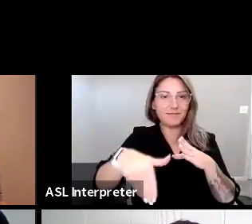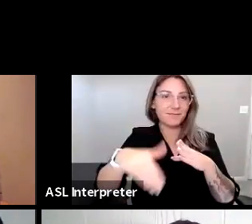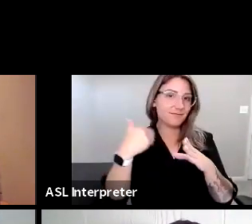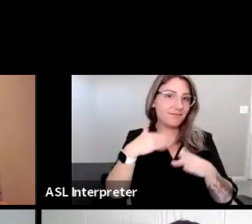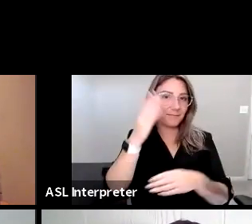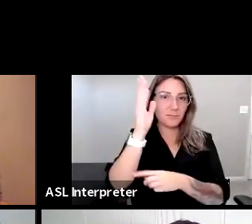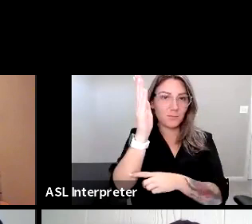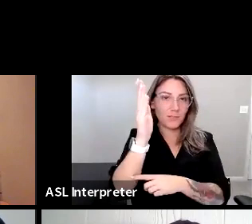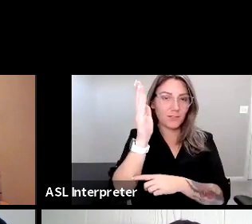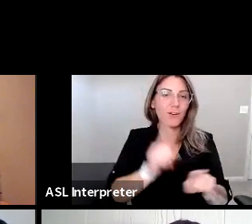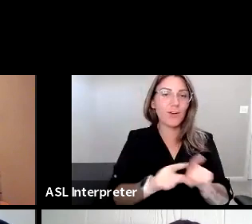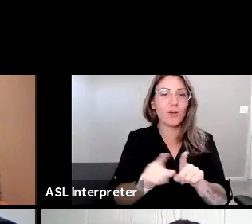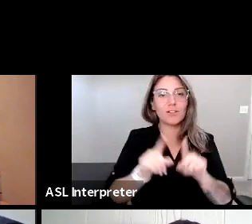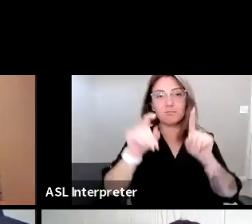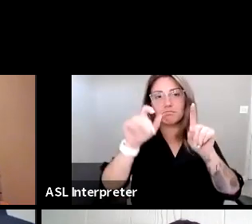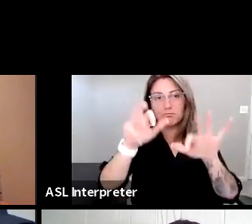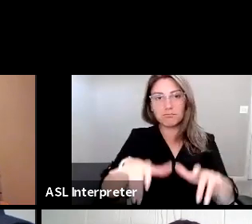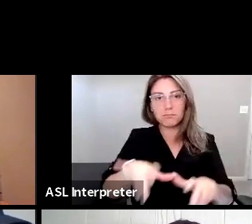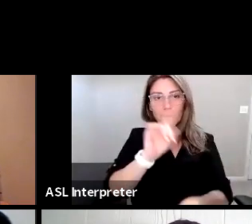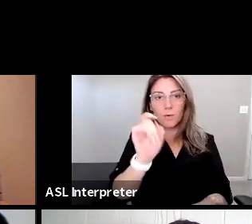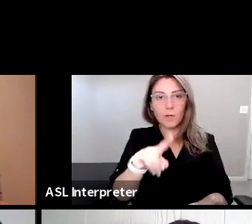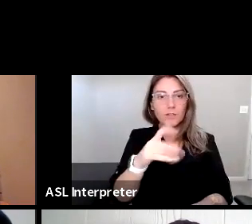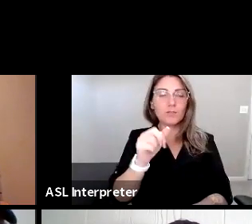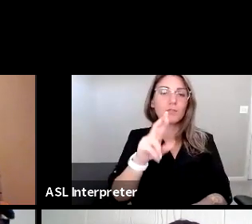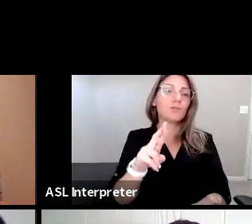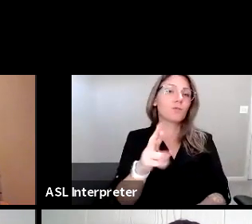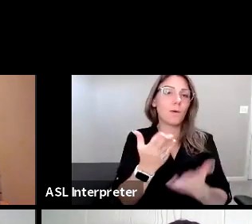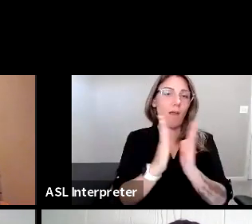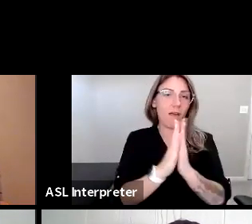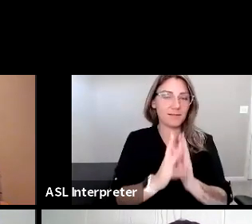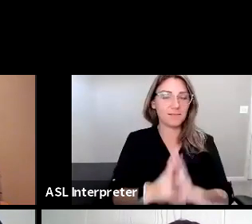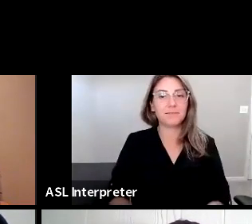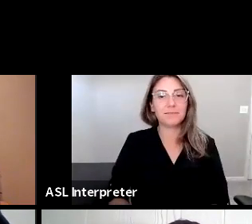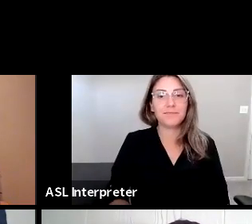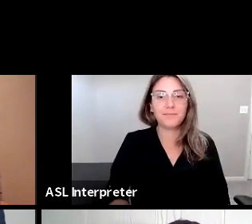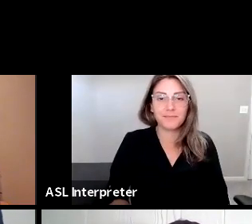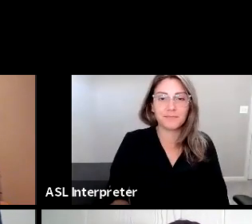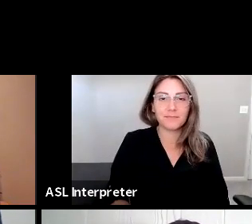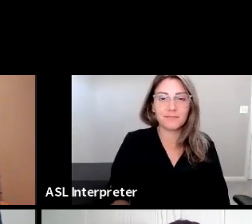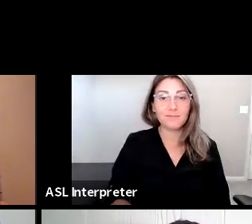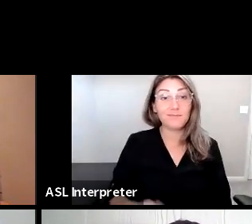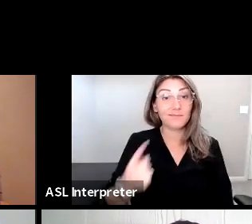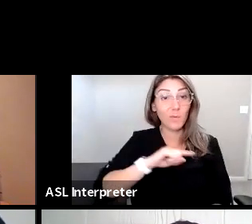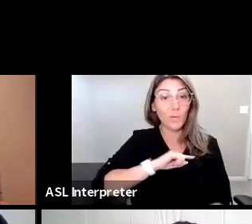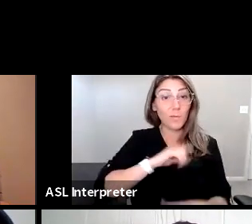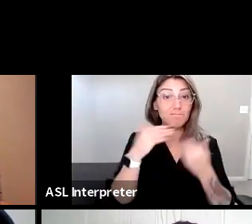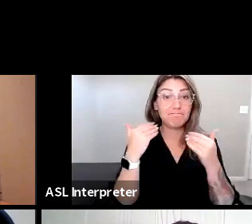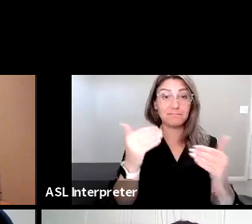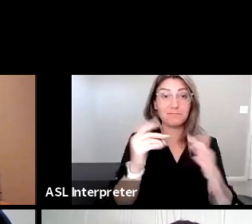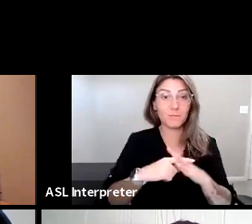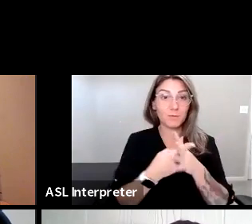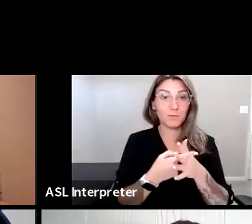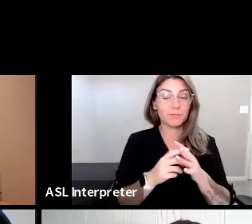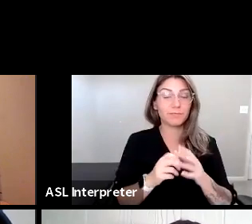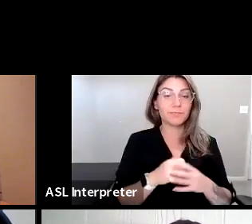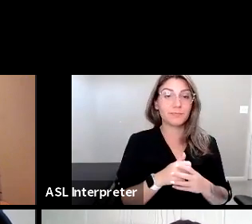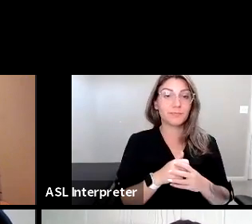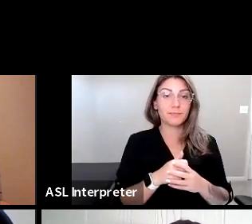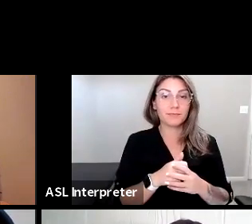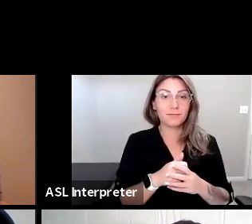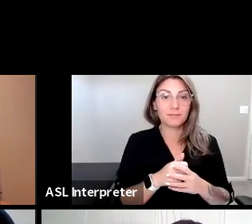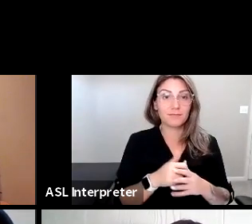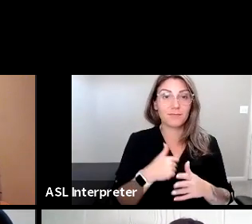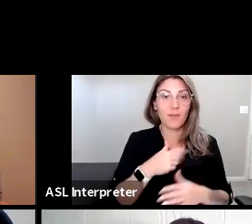also type questions or ask questions. So let's just go ahead and get started. I am going to share